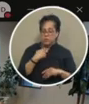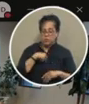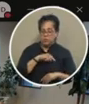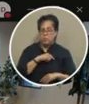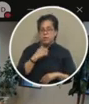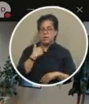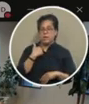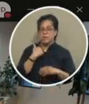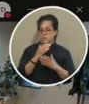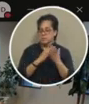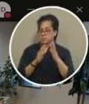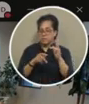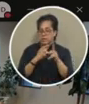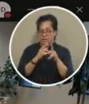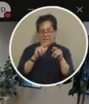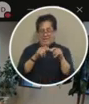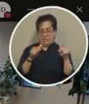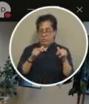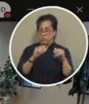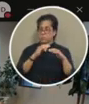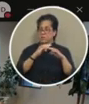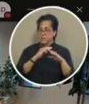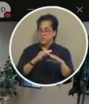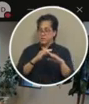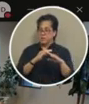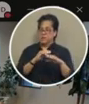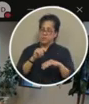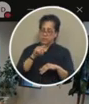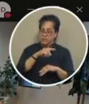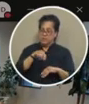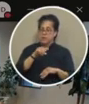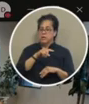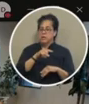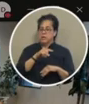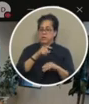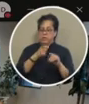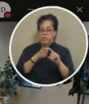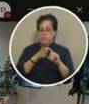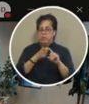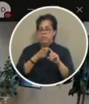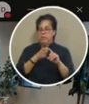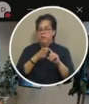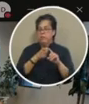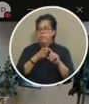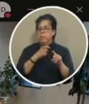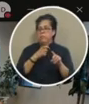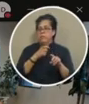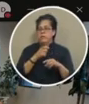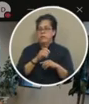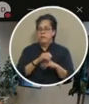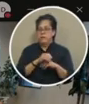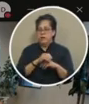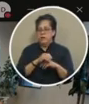add some kind of language to protect these property owners from such, not they're just using